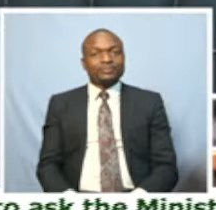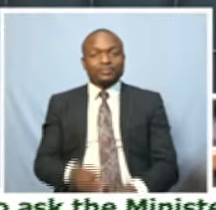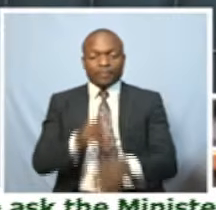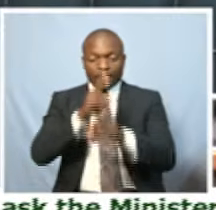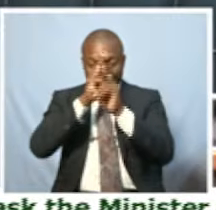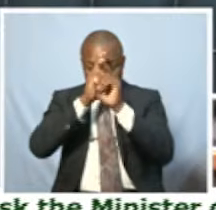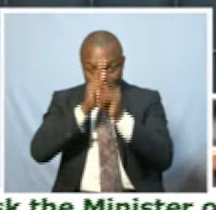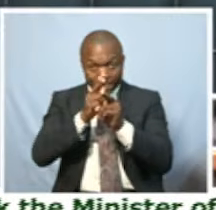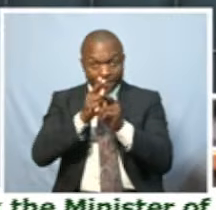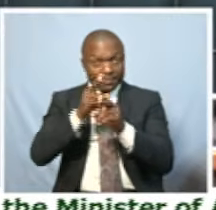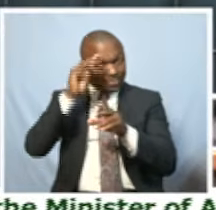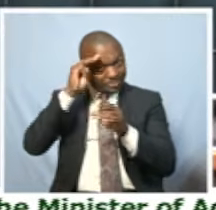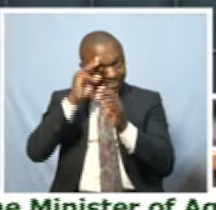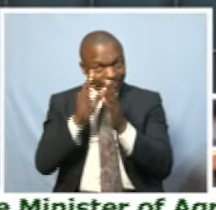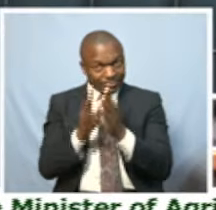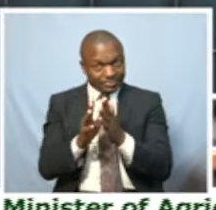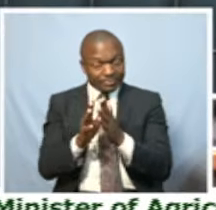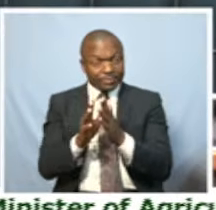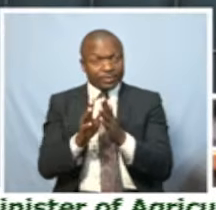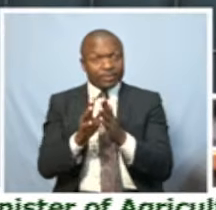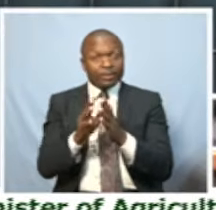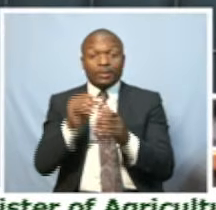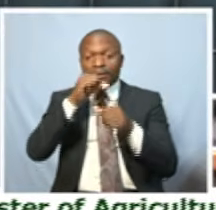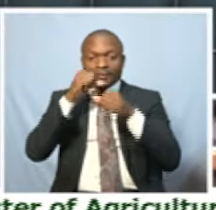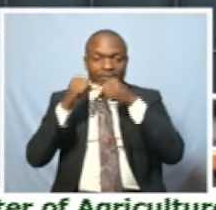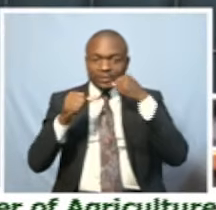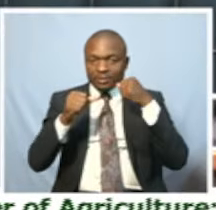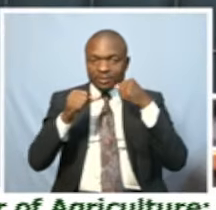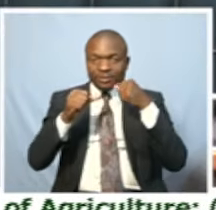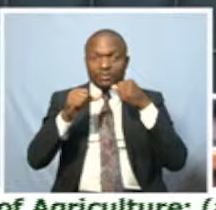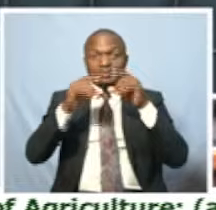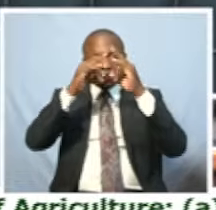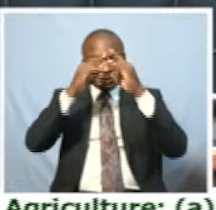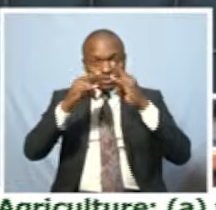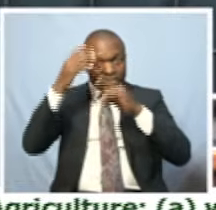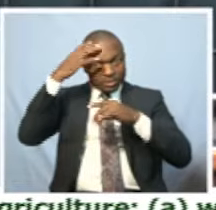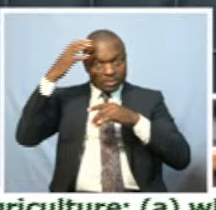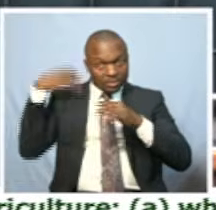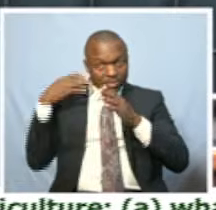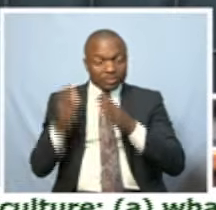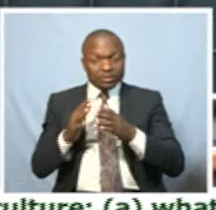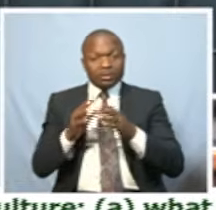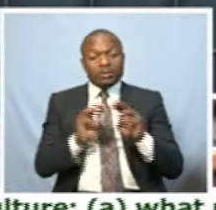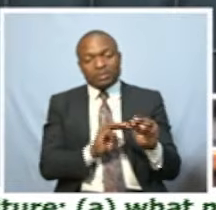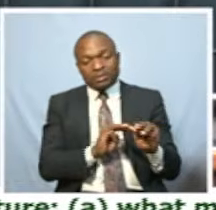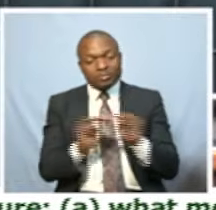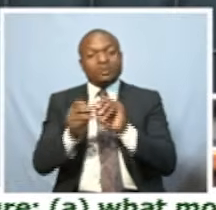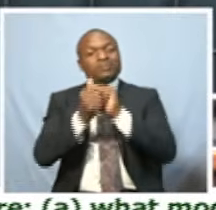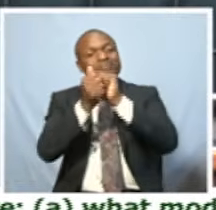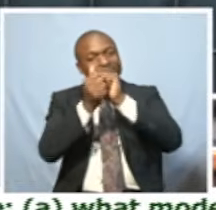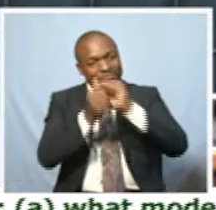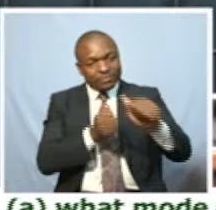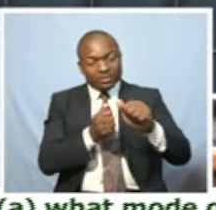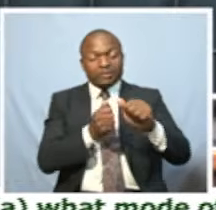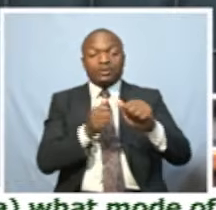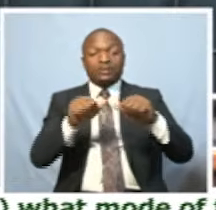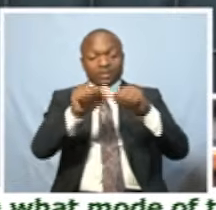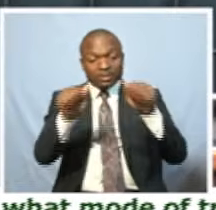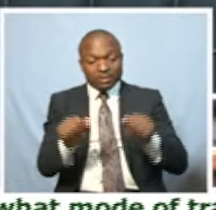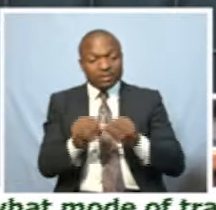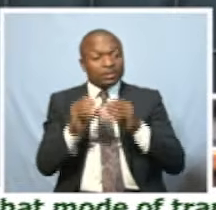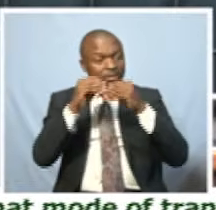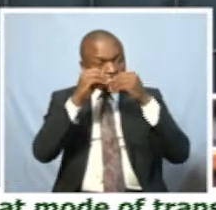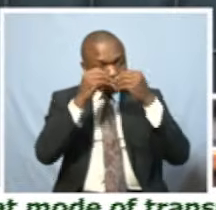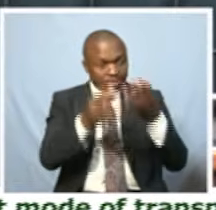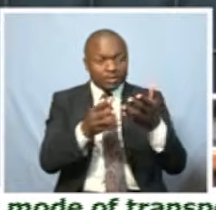Honorable Minister, our camp officers in Chinsali, they cover long distances. The areas that they are given to